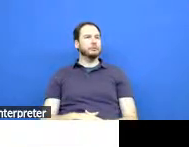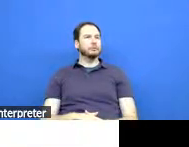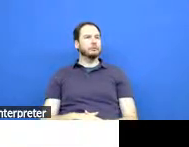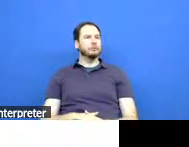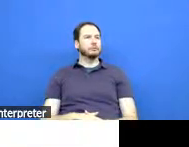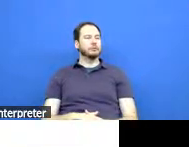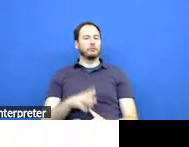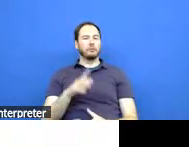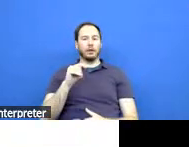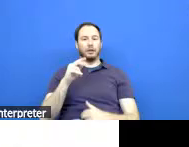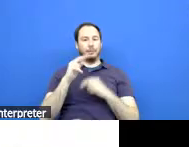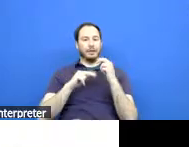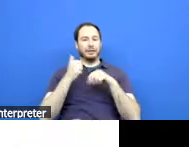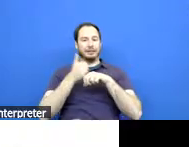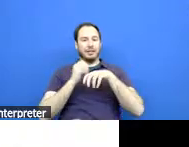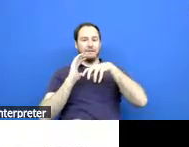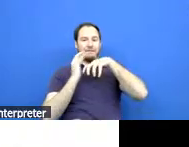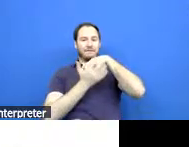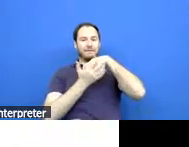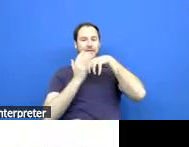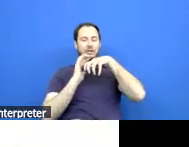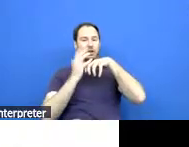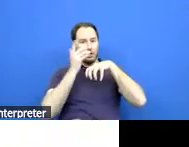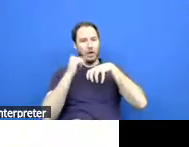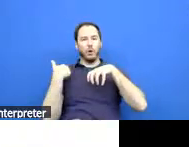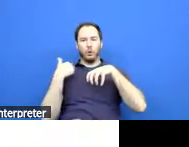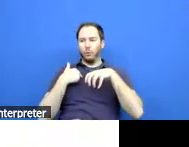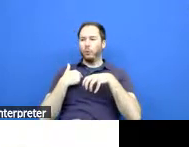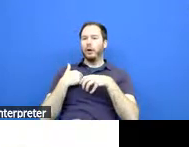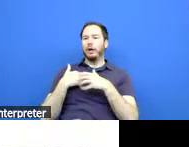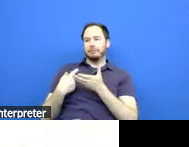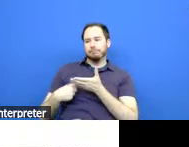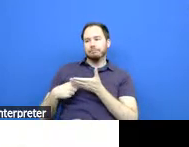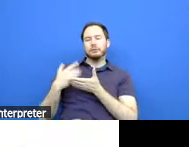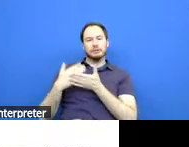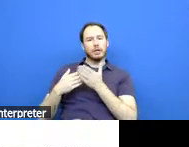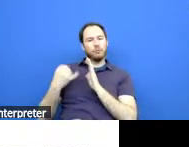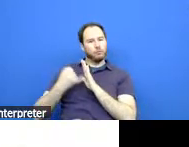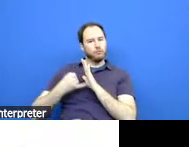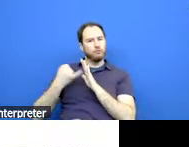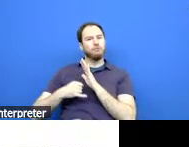actual facades of the buildings. We've already started with some renderings and